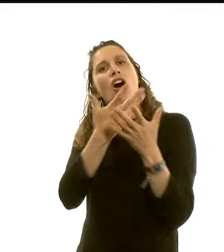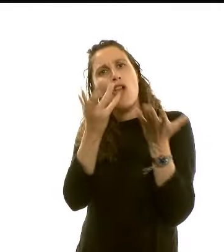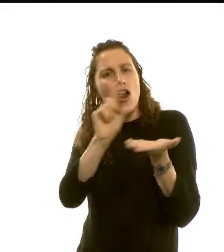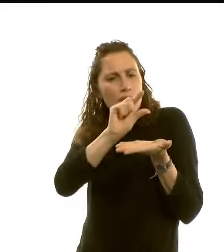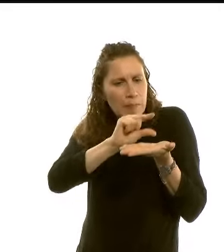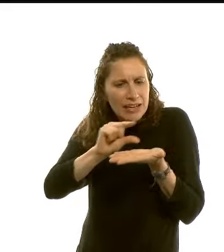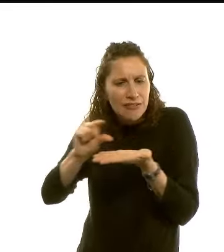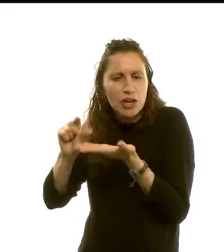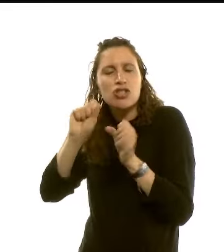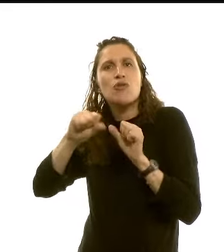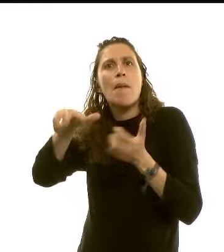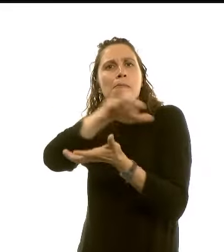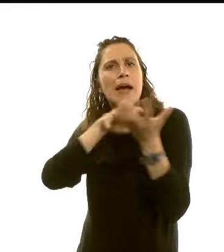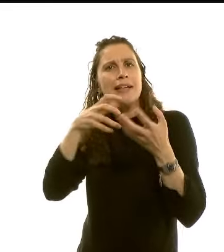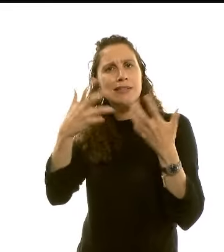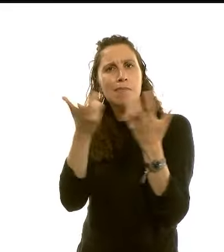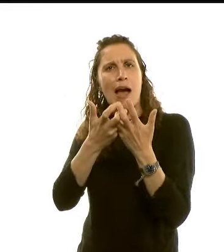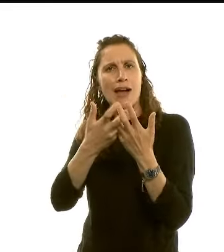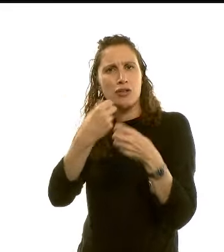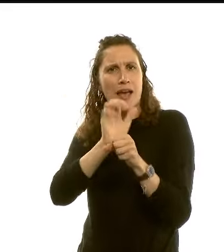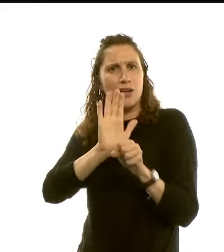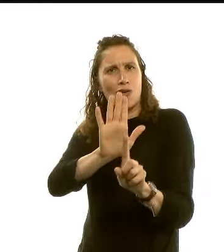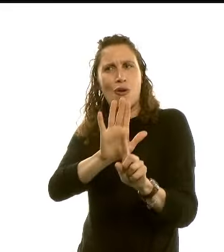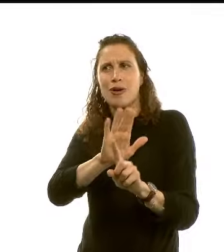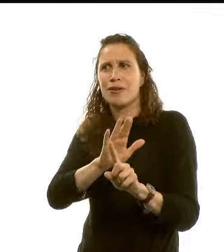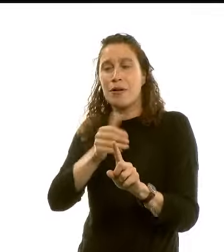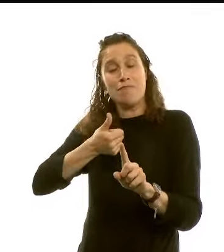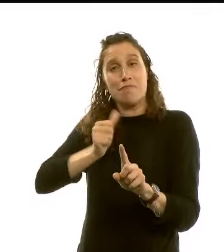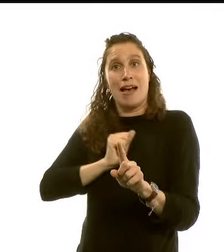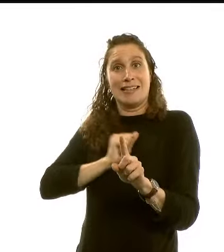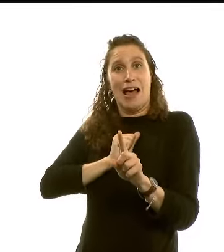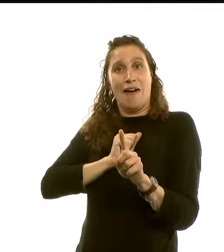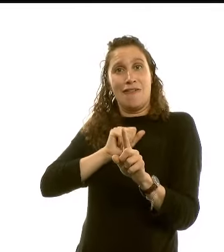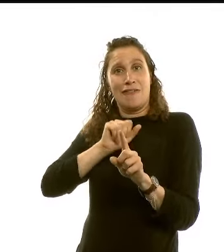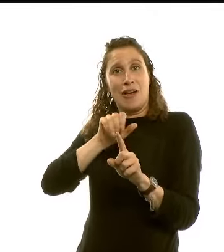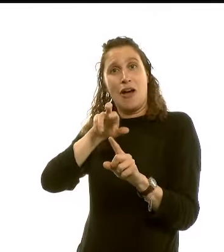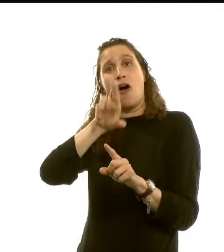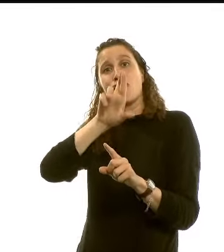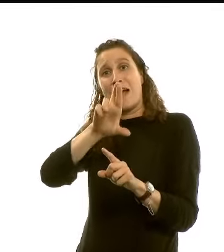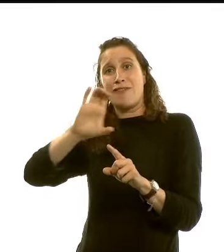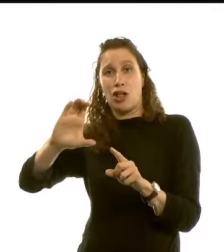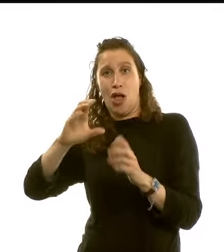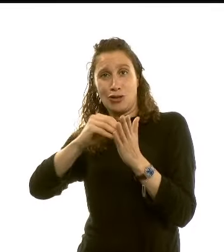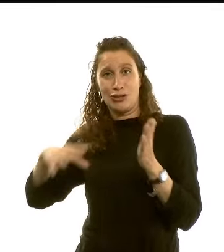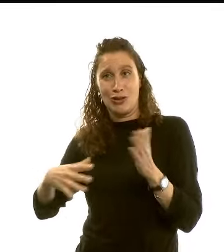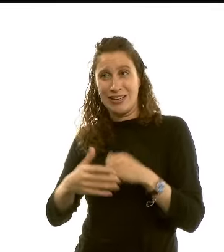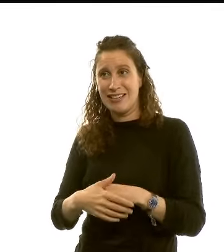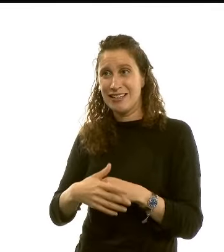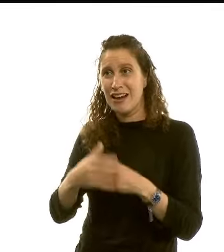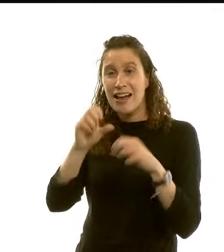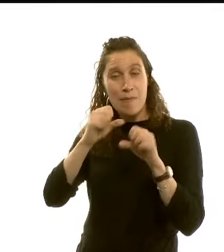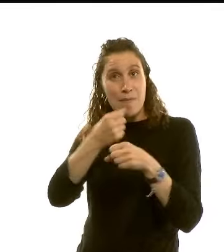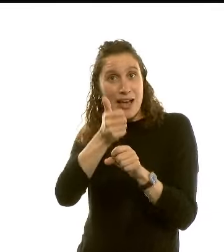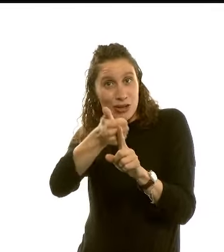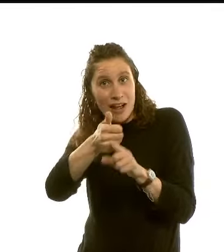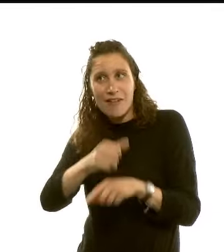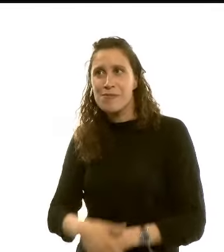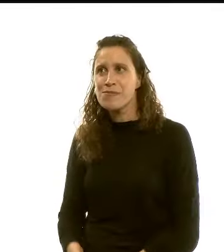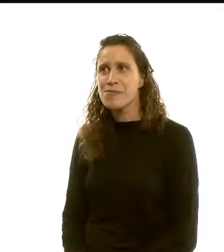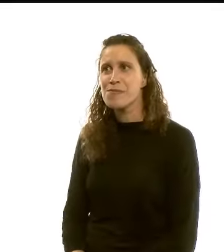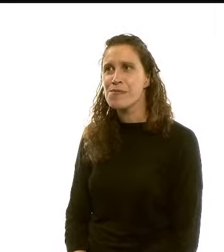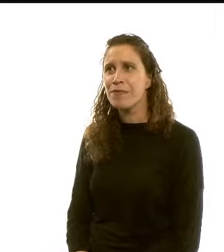parts that you can mix and match and create your own version. So here I am as a Ravenclaw little student. Do you want to give it a try and maybe create? Create me? Yeah. Well, I might